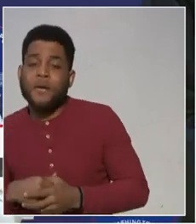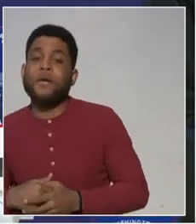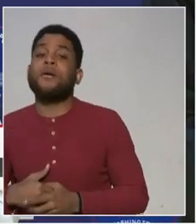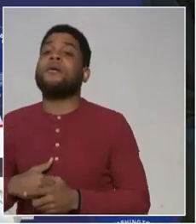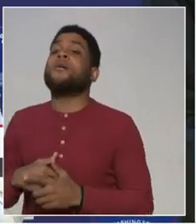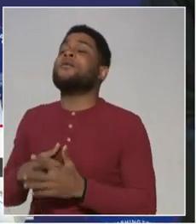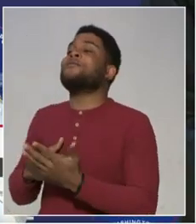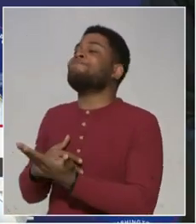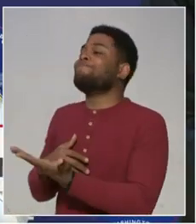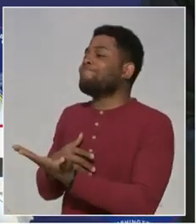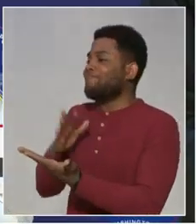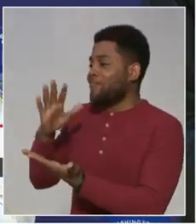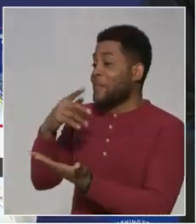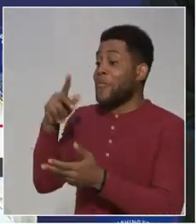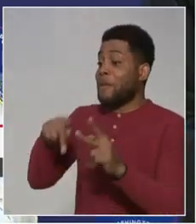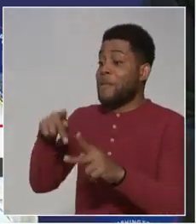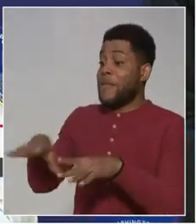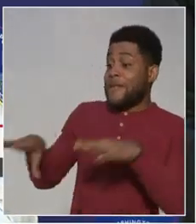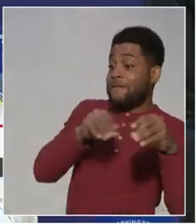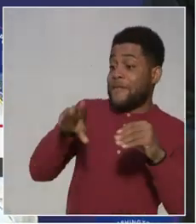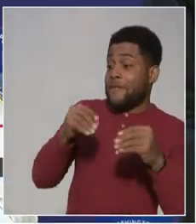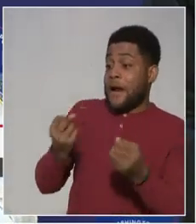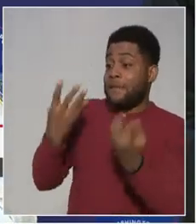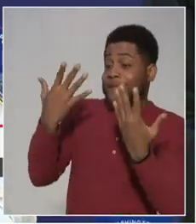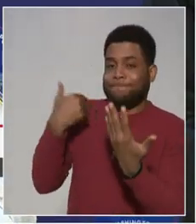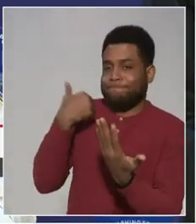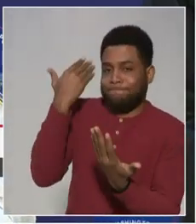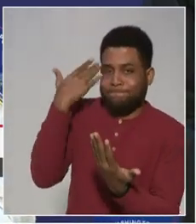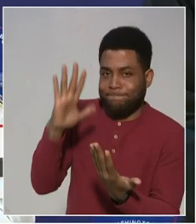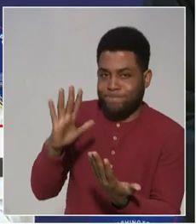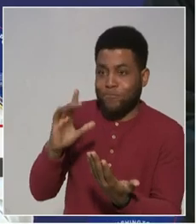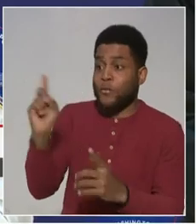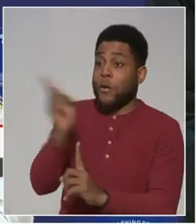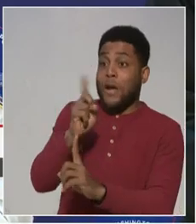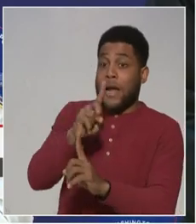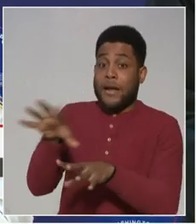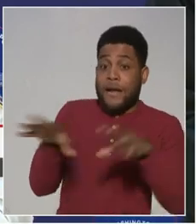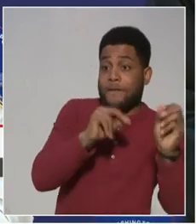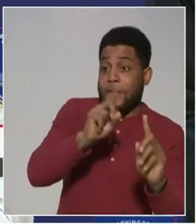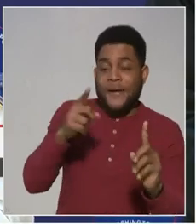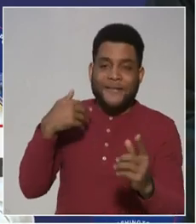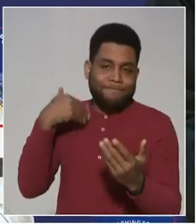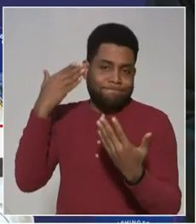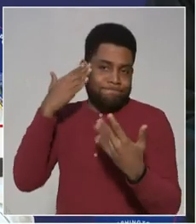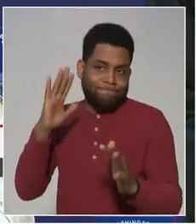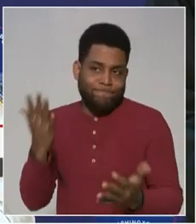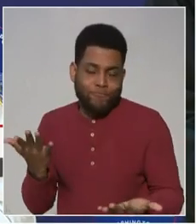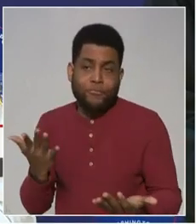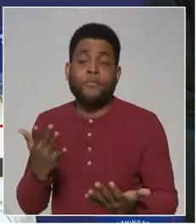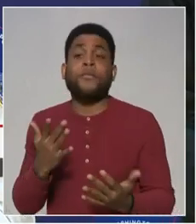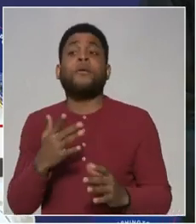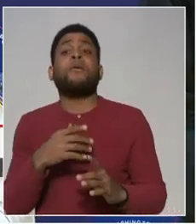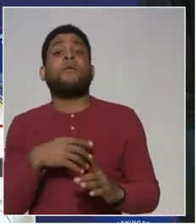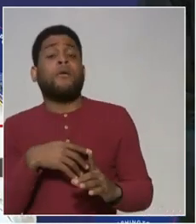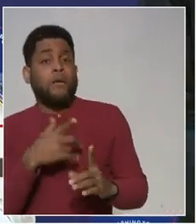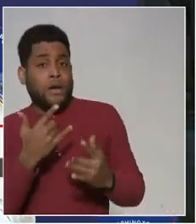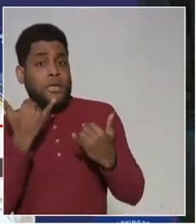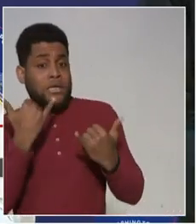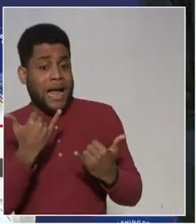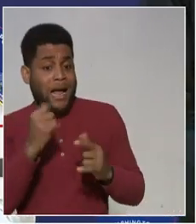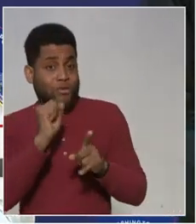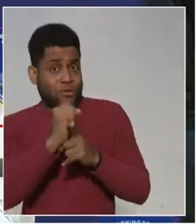suspect, is his behavior at this point escalating or de-escalating? How would you characterize what's happening right now? So I characterized it